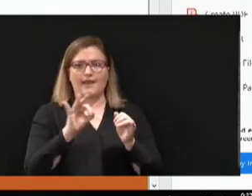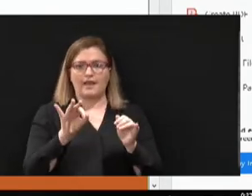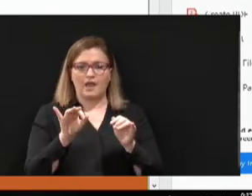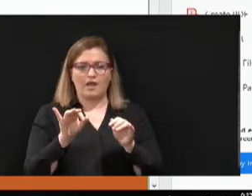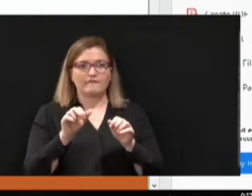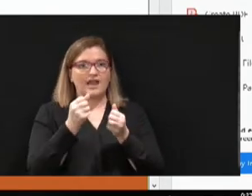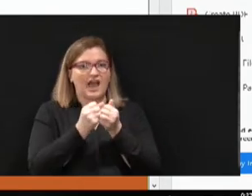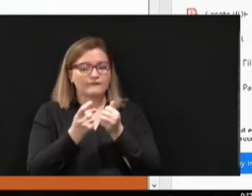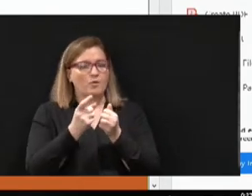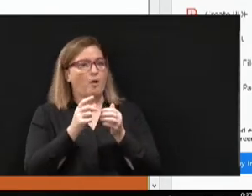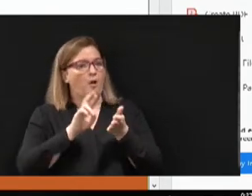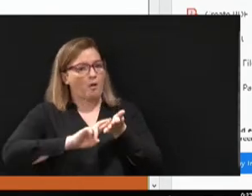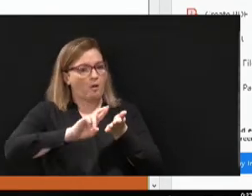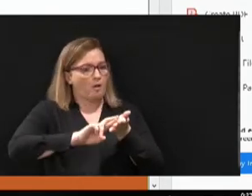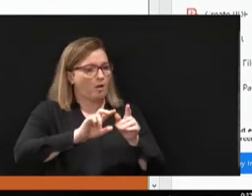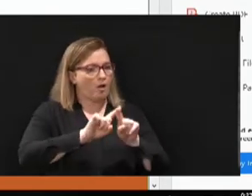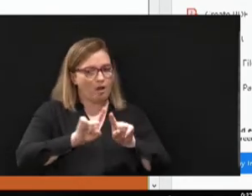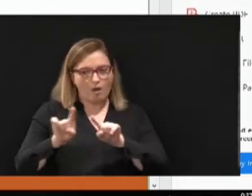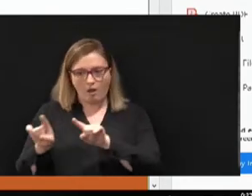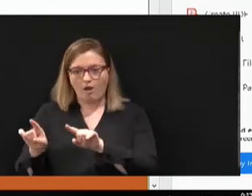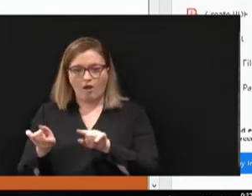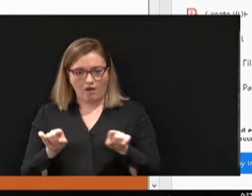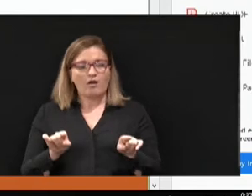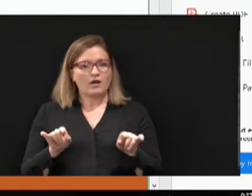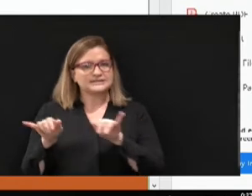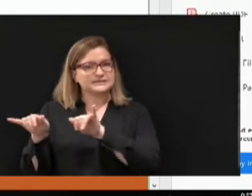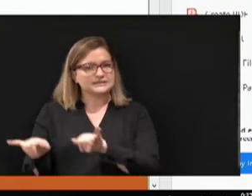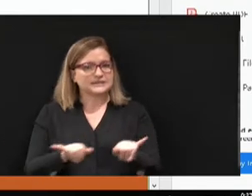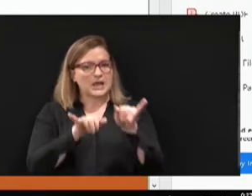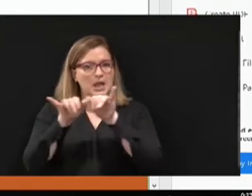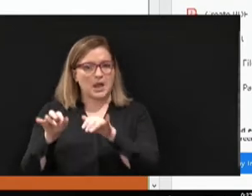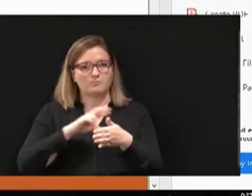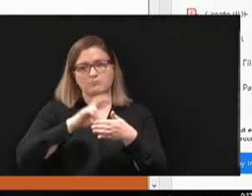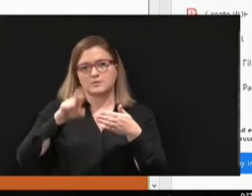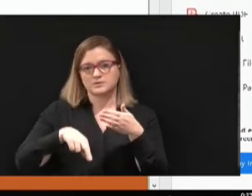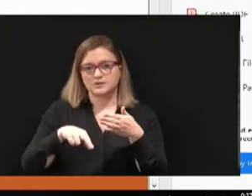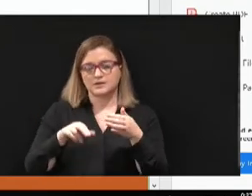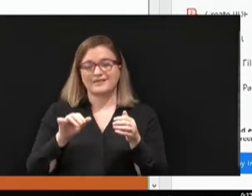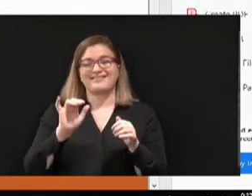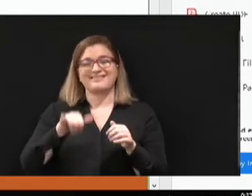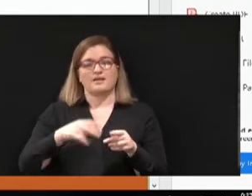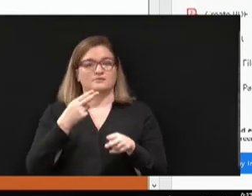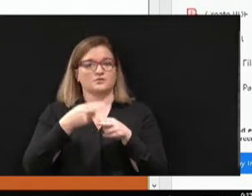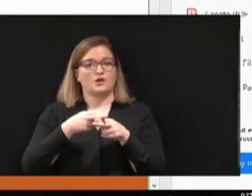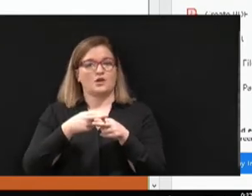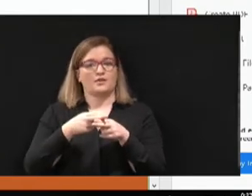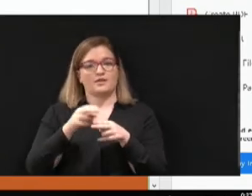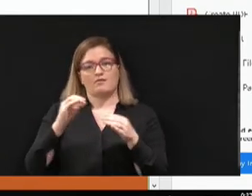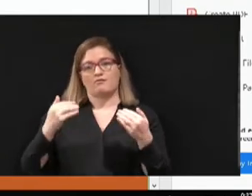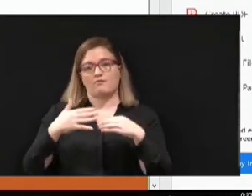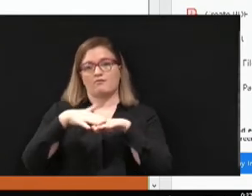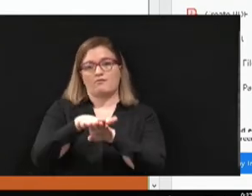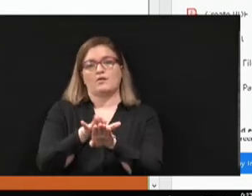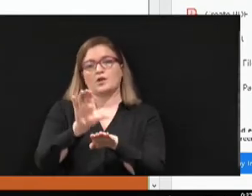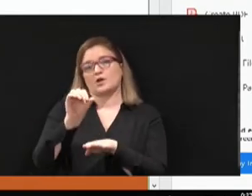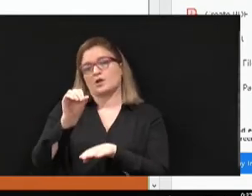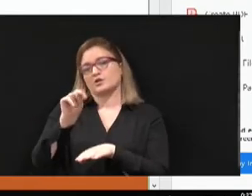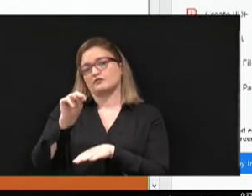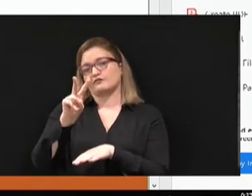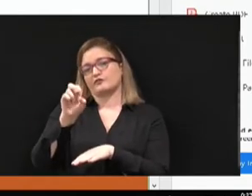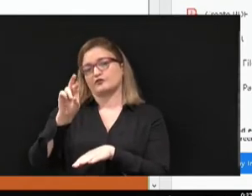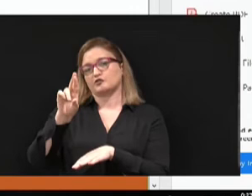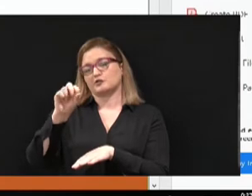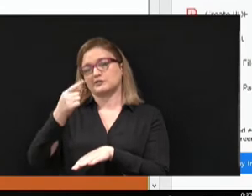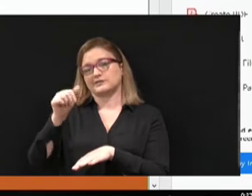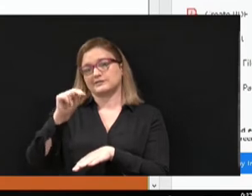does research and goes, yeah, that is true, we say that's the convergence of evidence that this research is